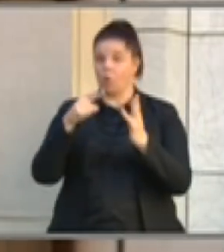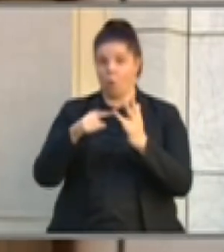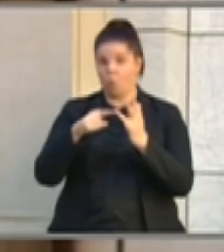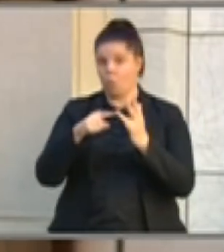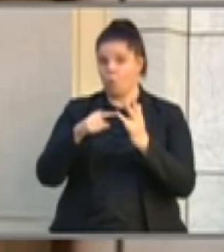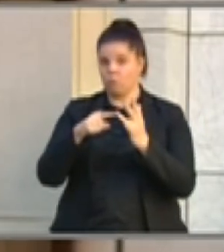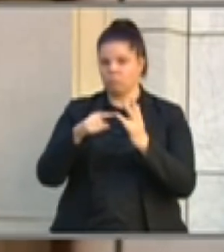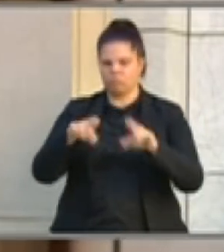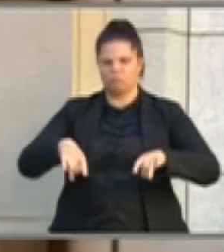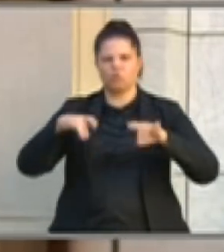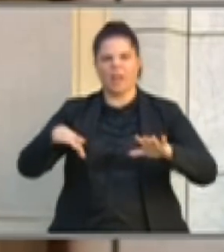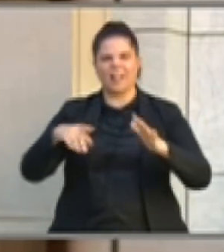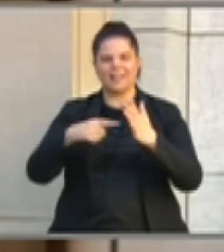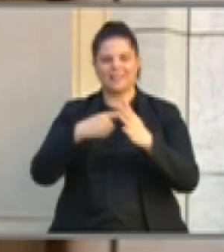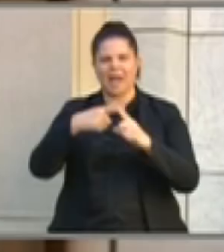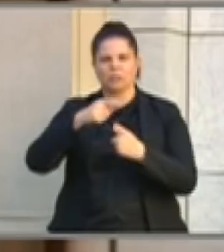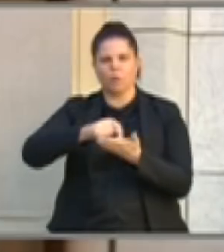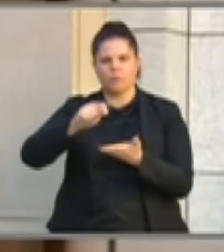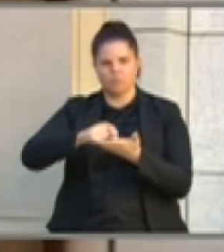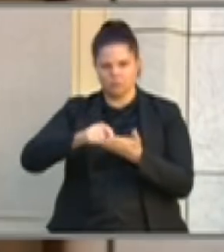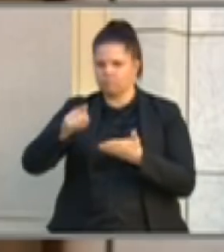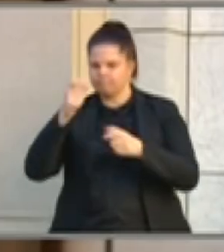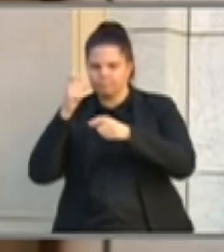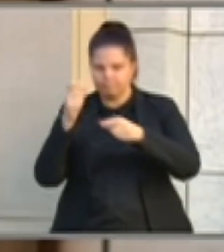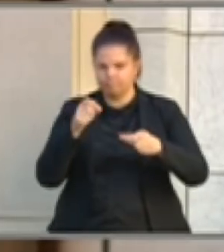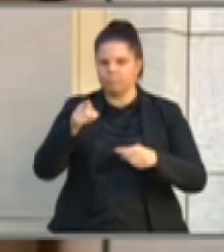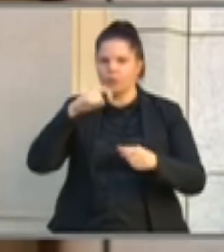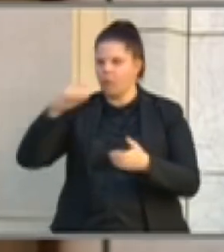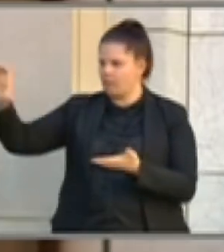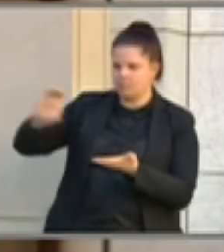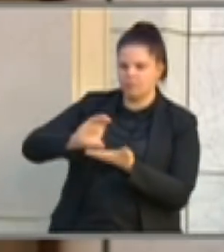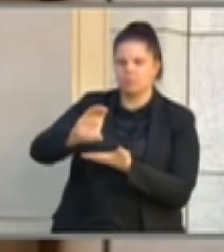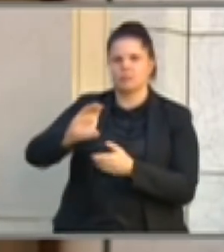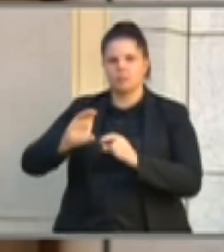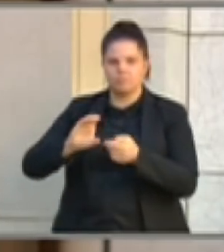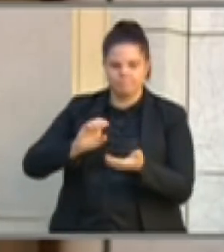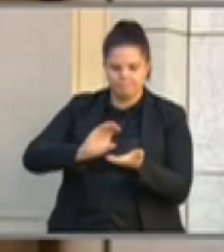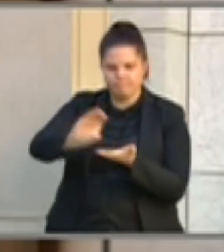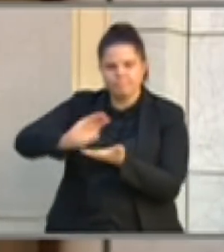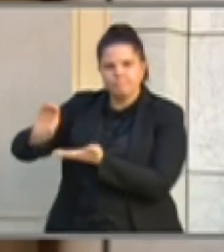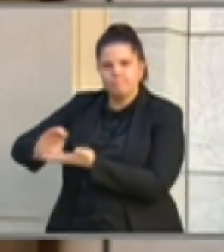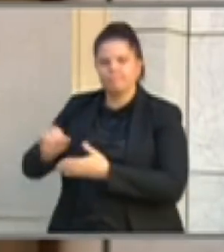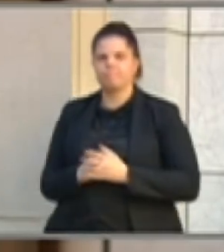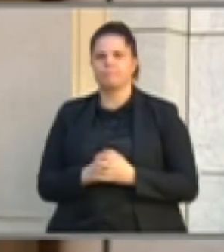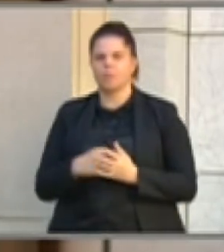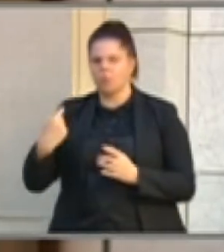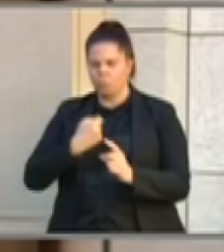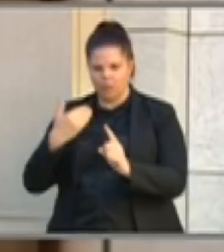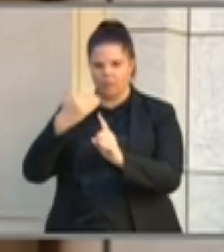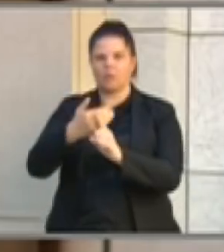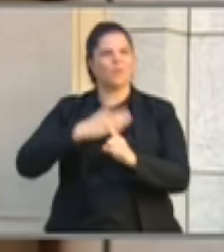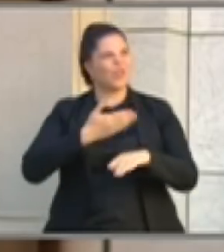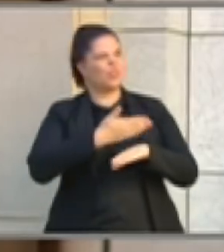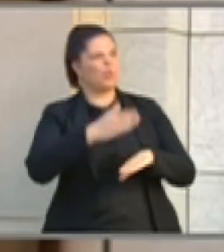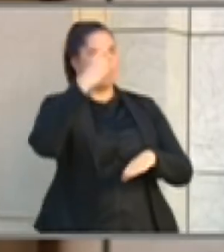to all of you on many occasions, we have been about finding existing delivery mechanisms to ensure that these supports get